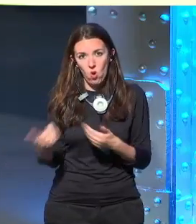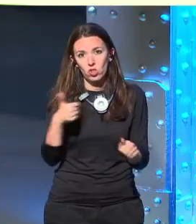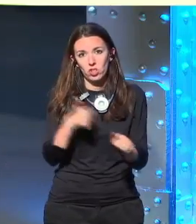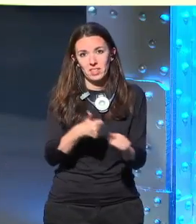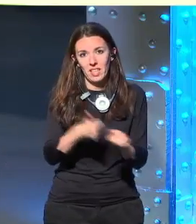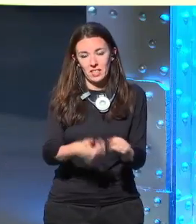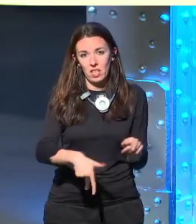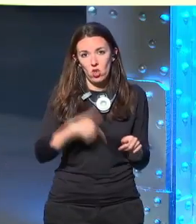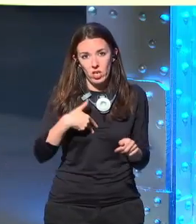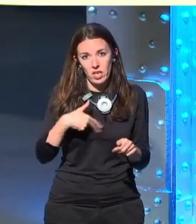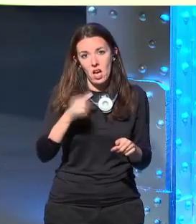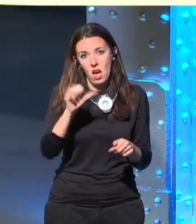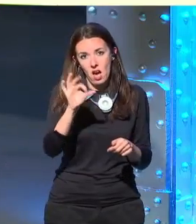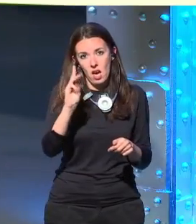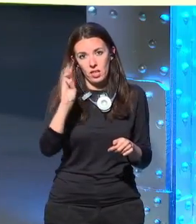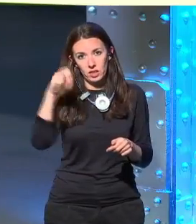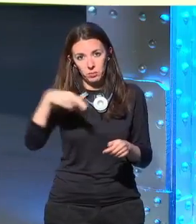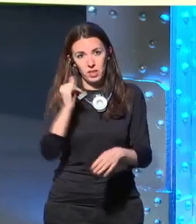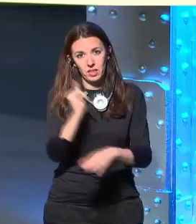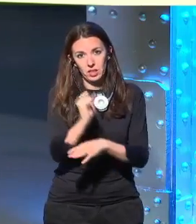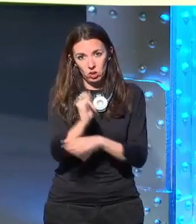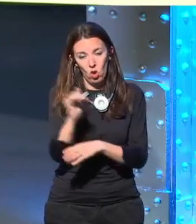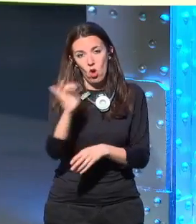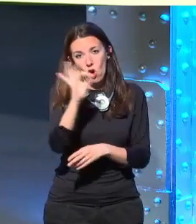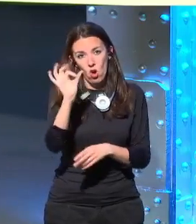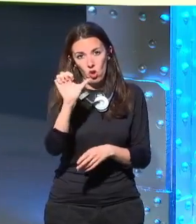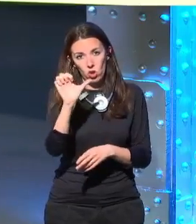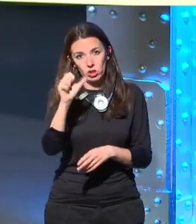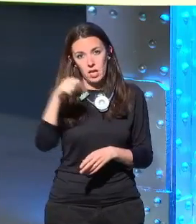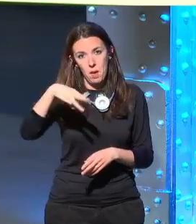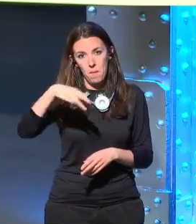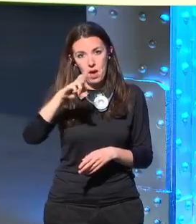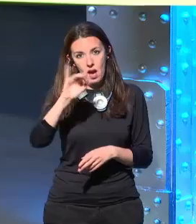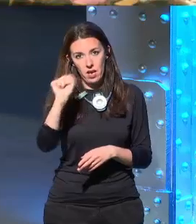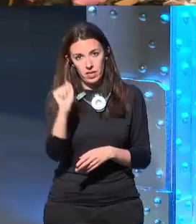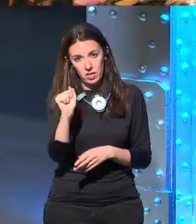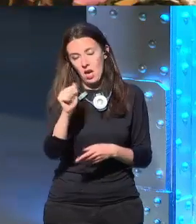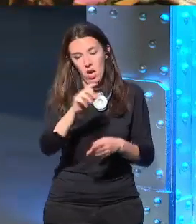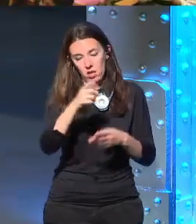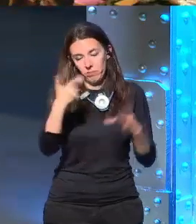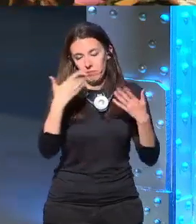address us about his book, and then we'll have a Q&A. Thank you very much.